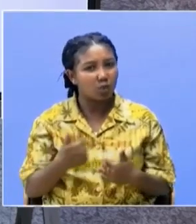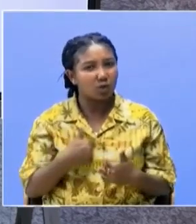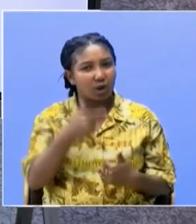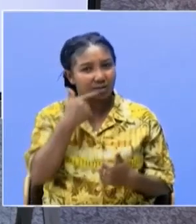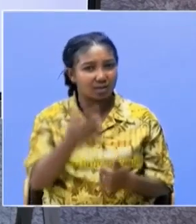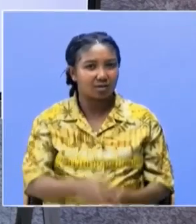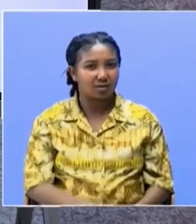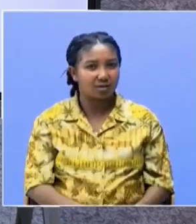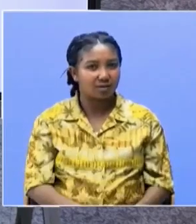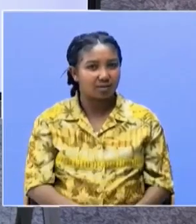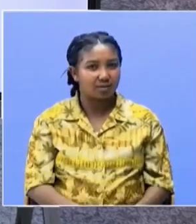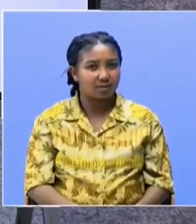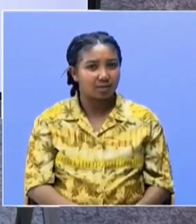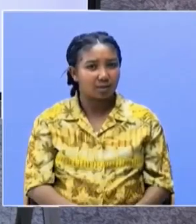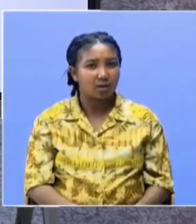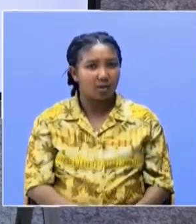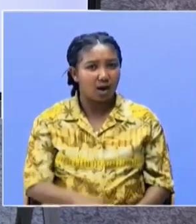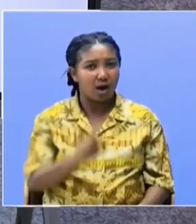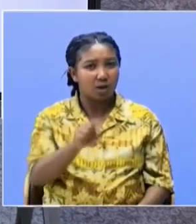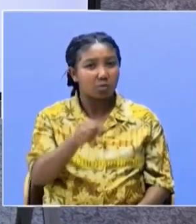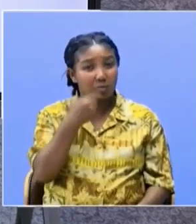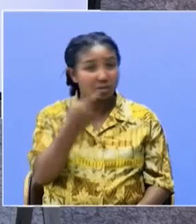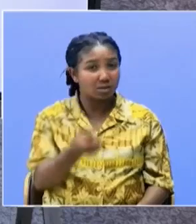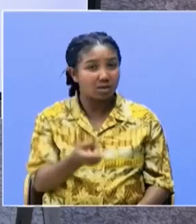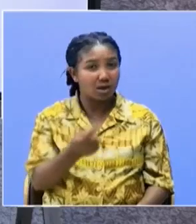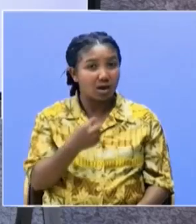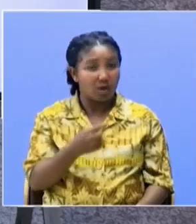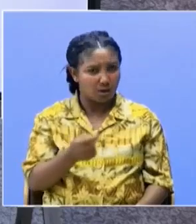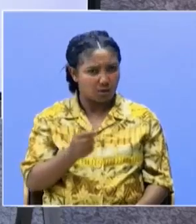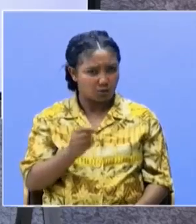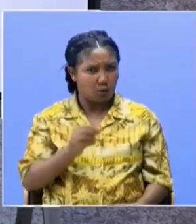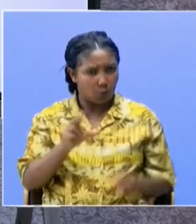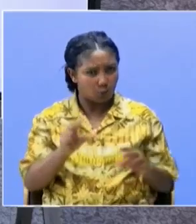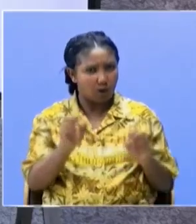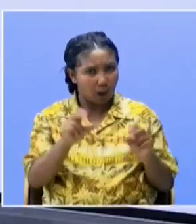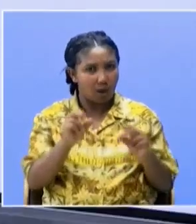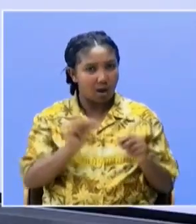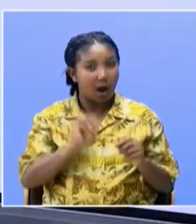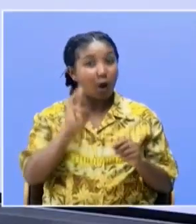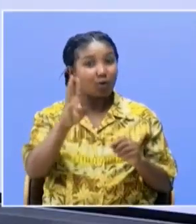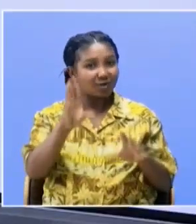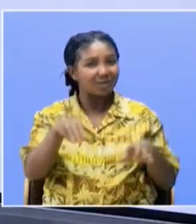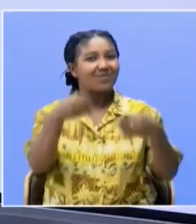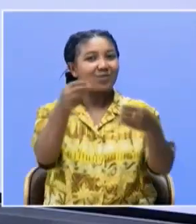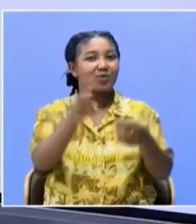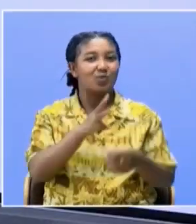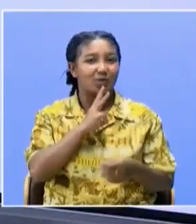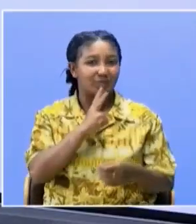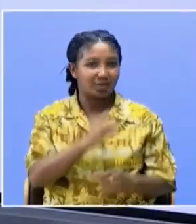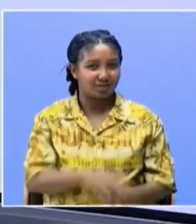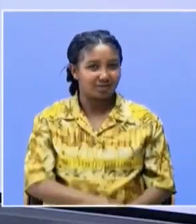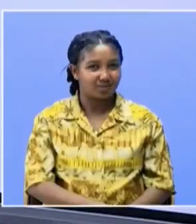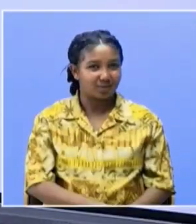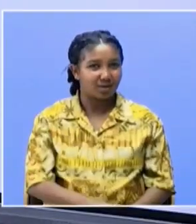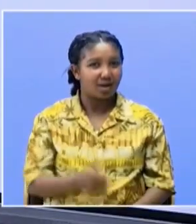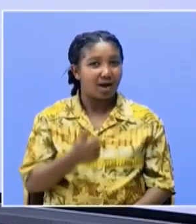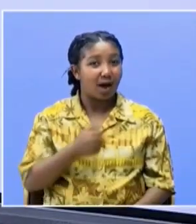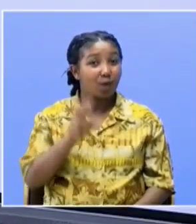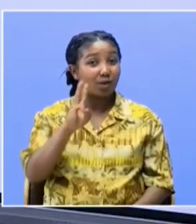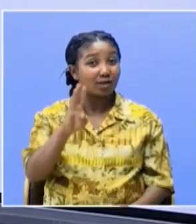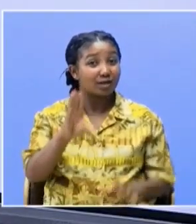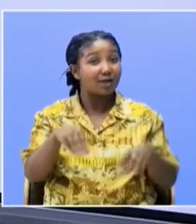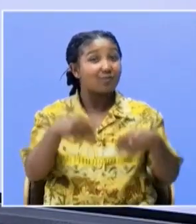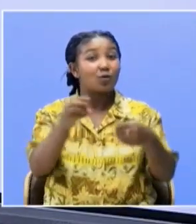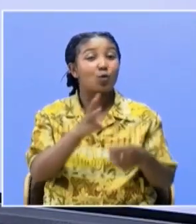say? Yeah, you may say what? I will give you water. I will give you water. When you say, I will give you